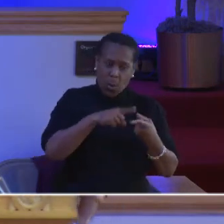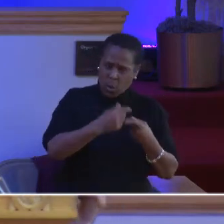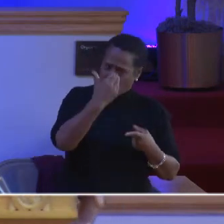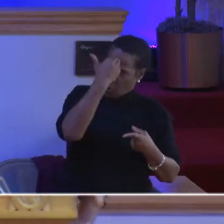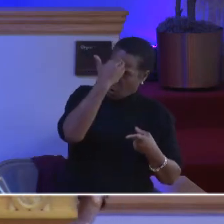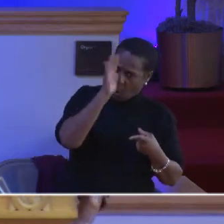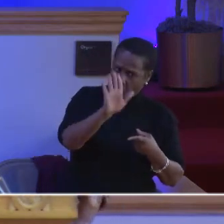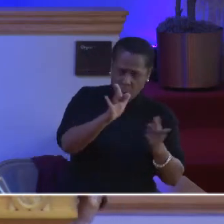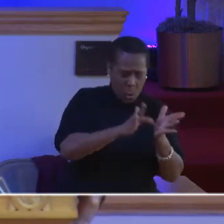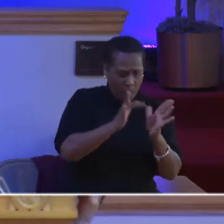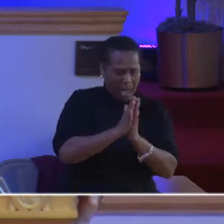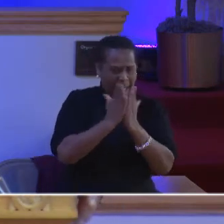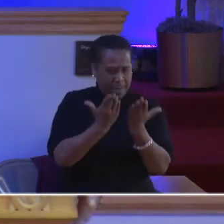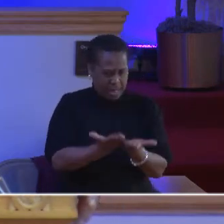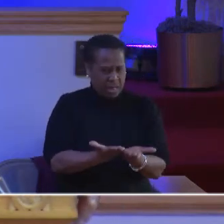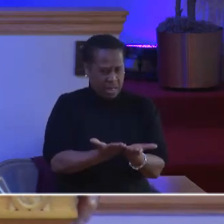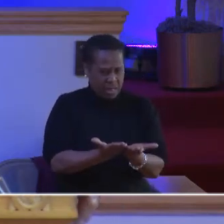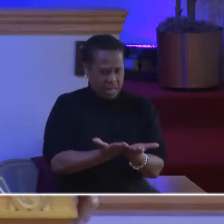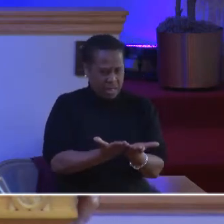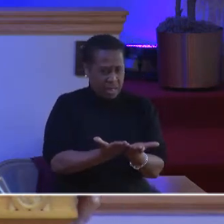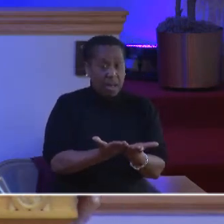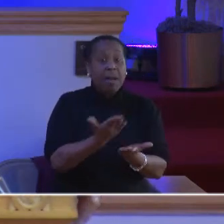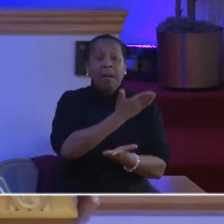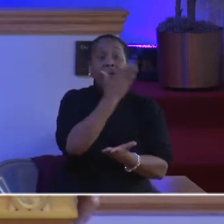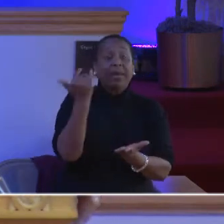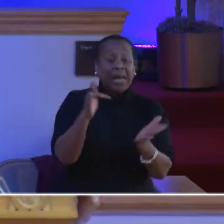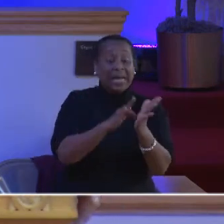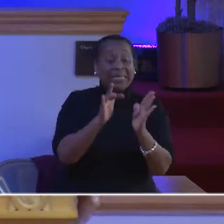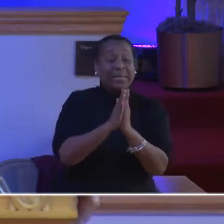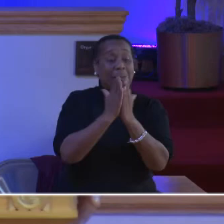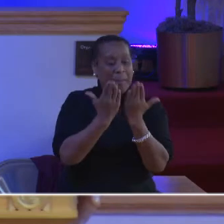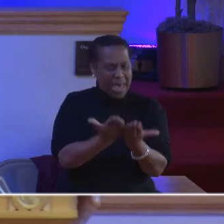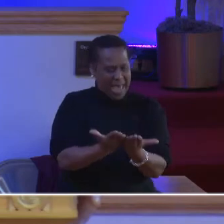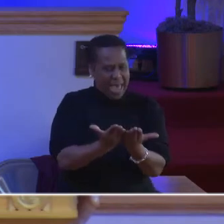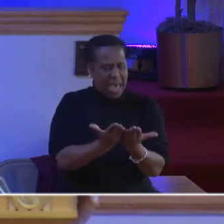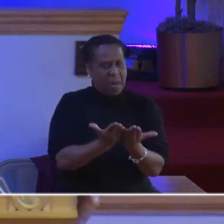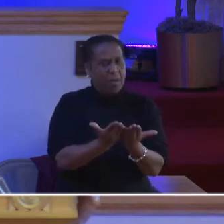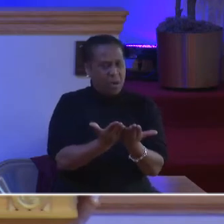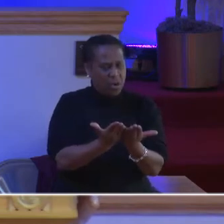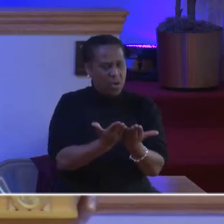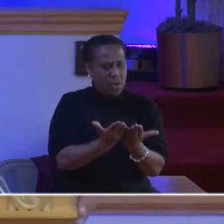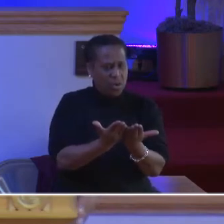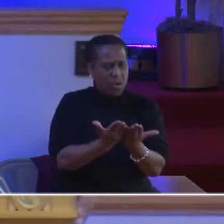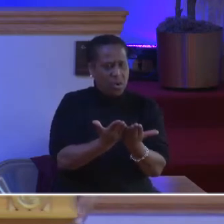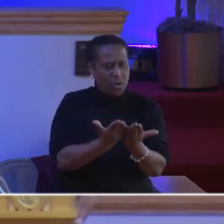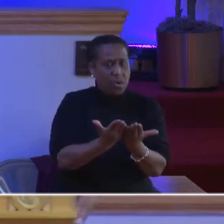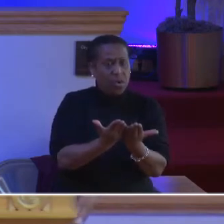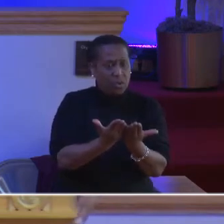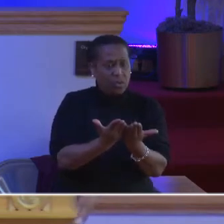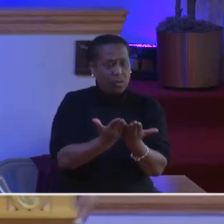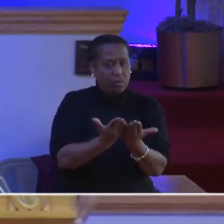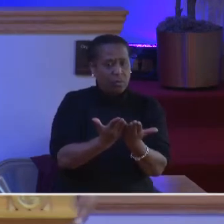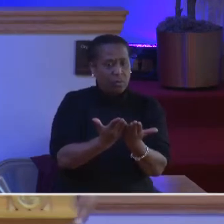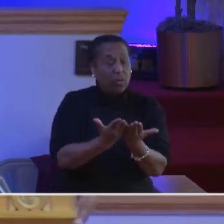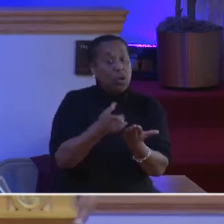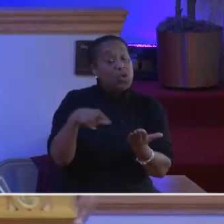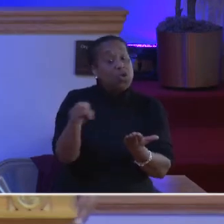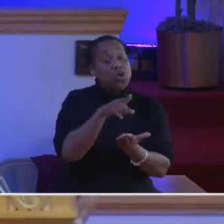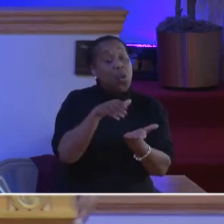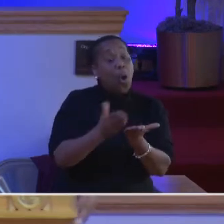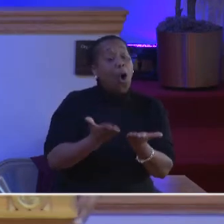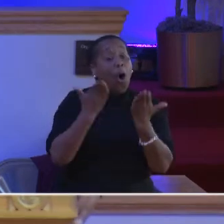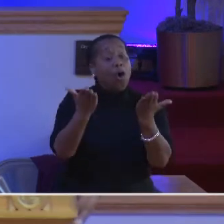your Bible, because the Bible cuts going and coming, you